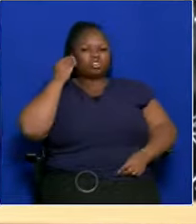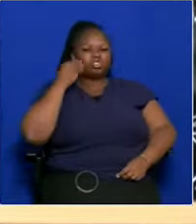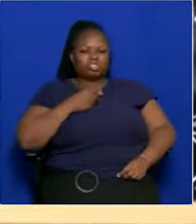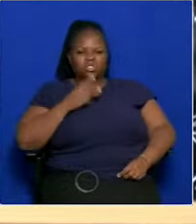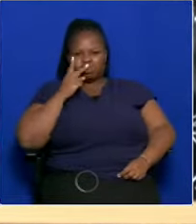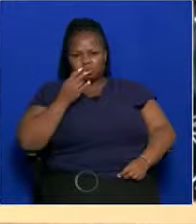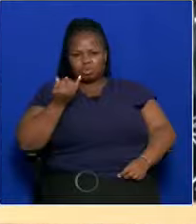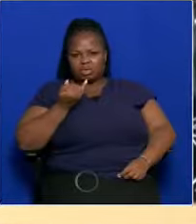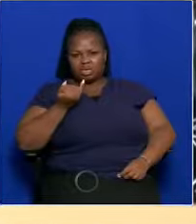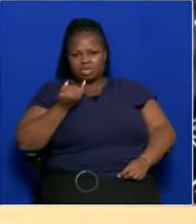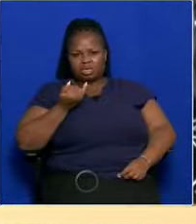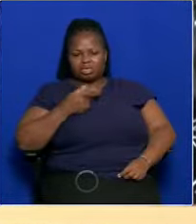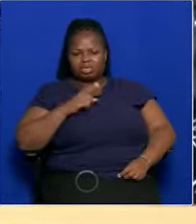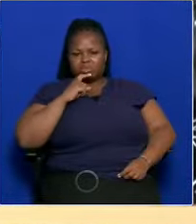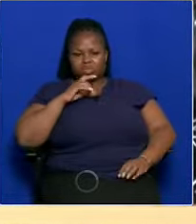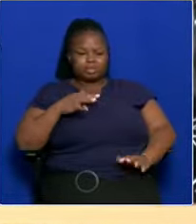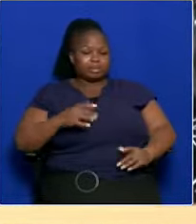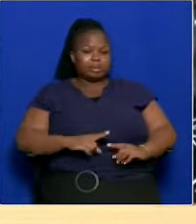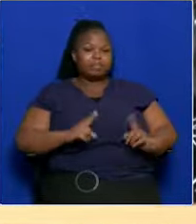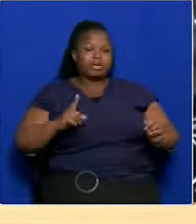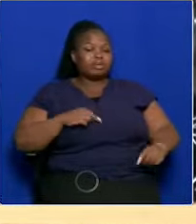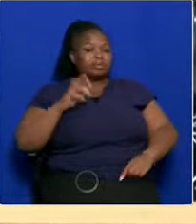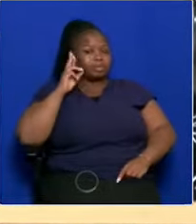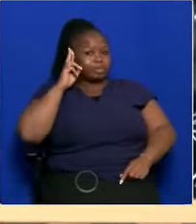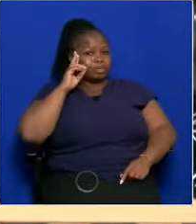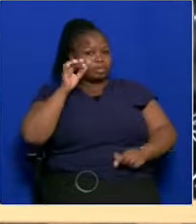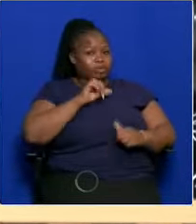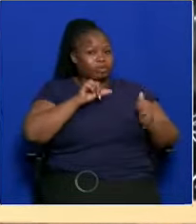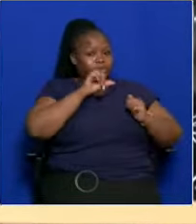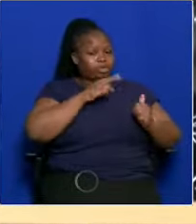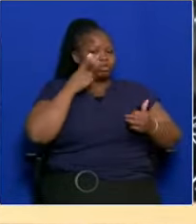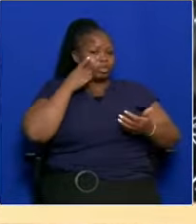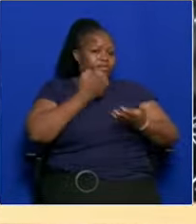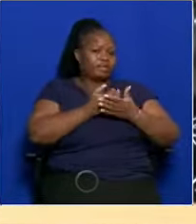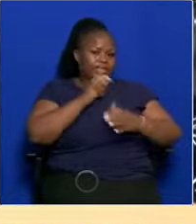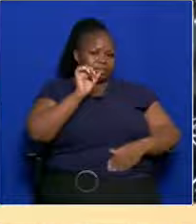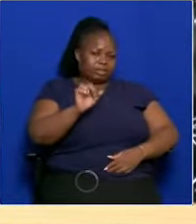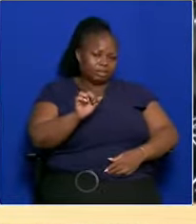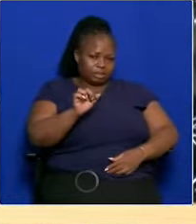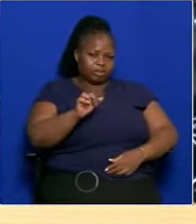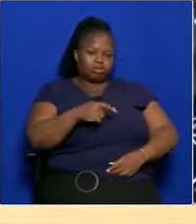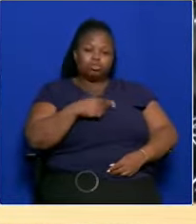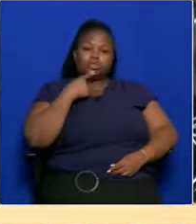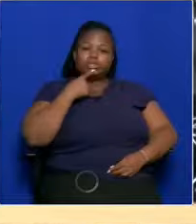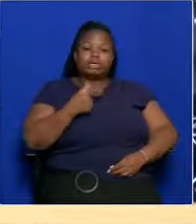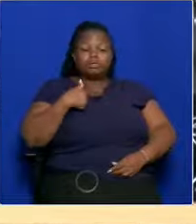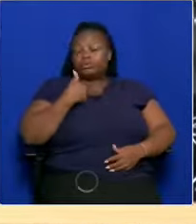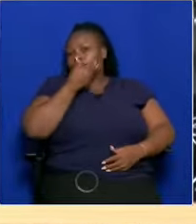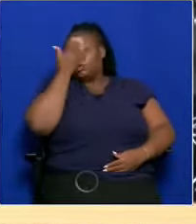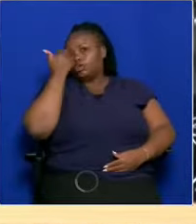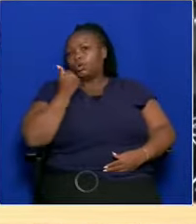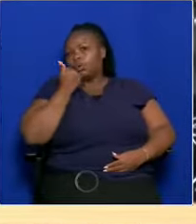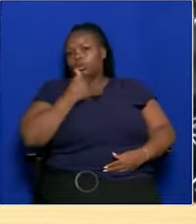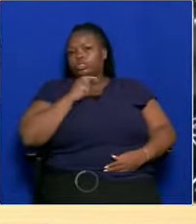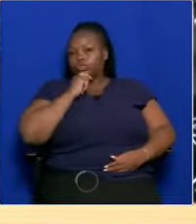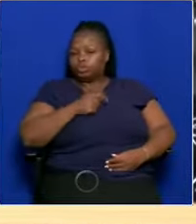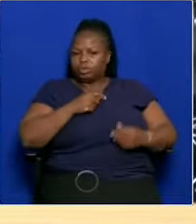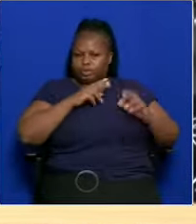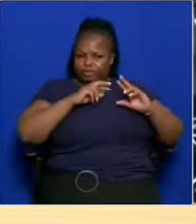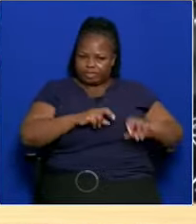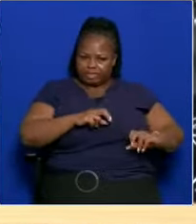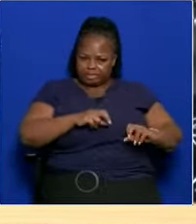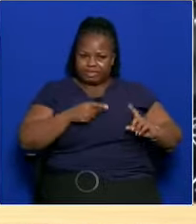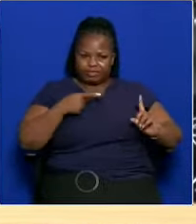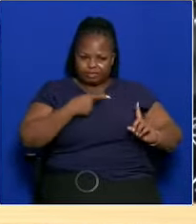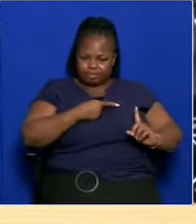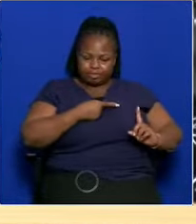insignificant. Remember, I took you back to your testimony, which was, I was not aware that there were any investigations. I am showing